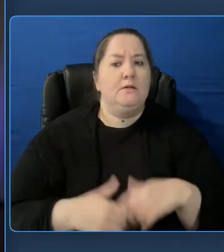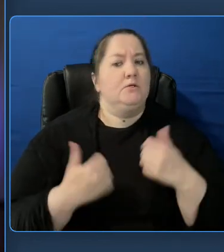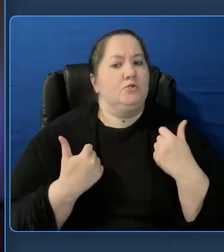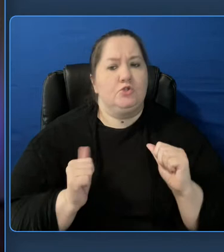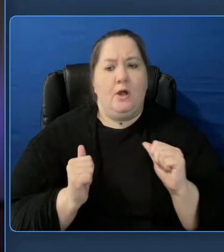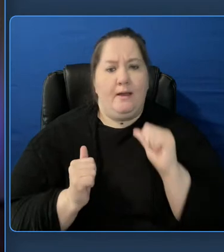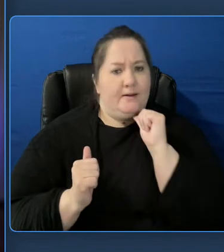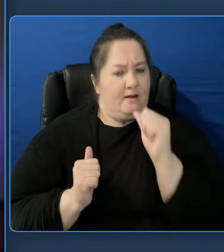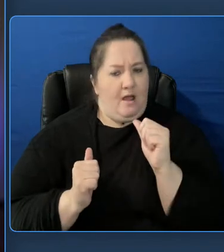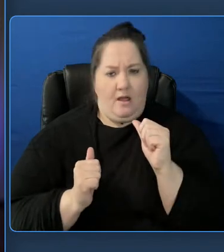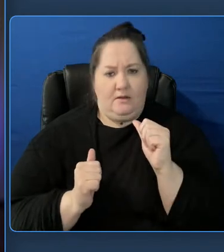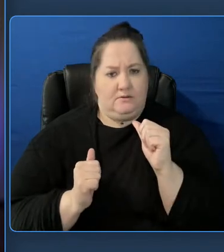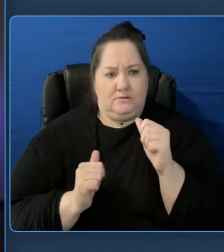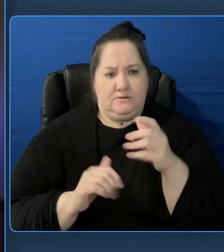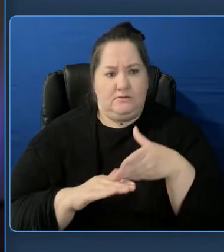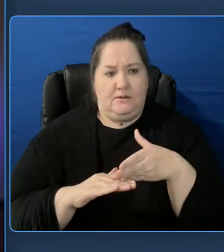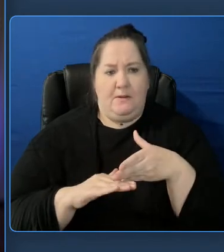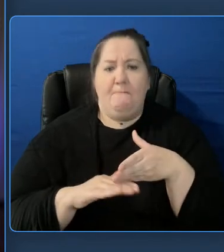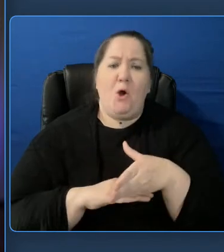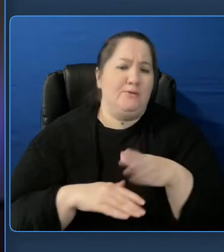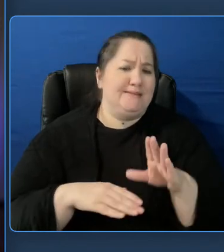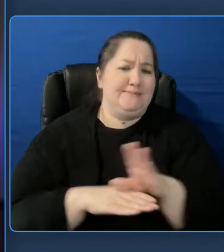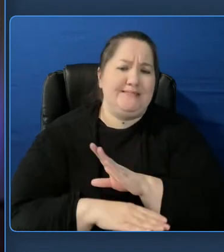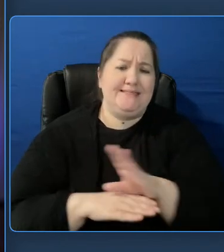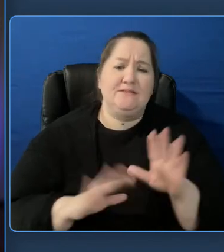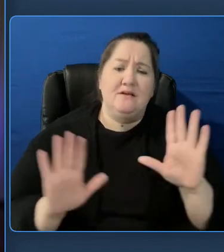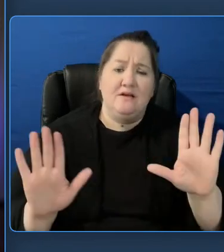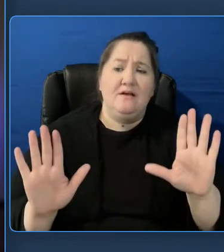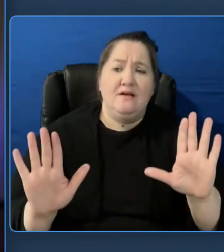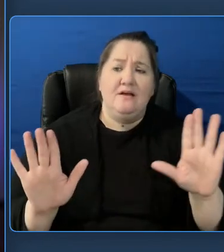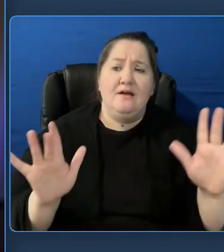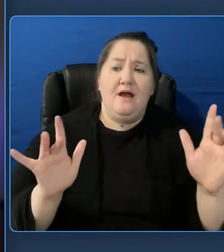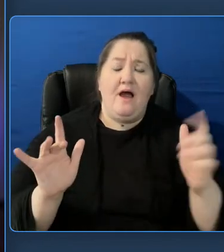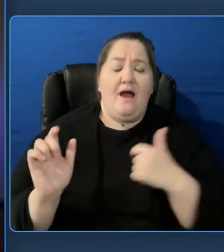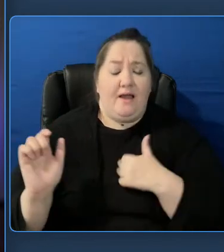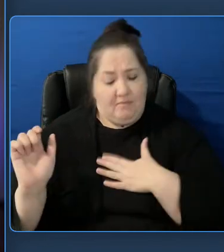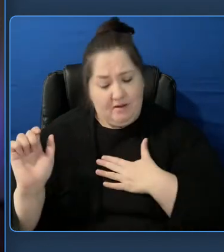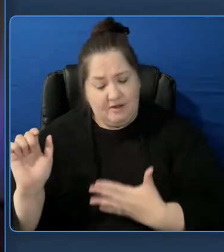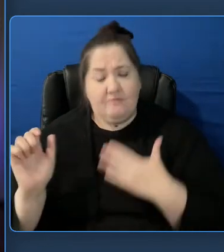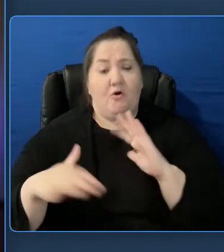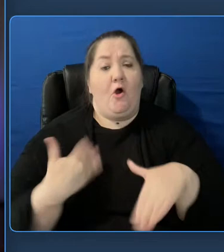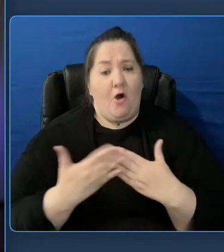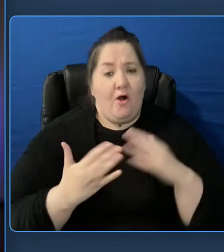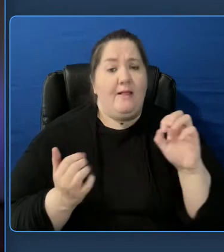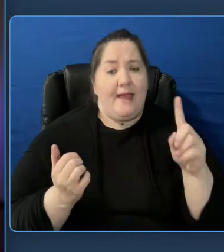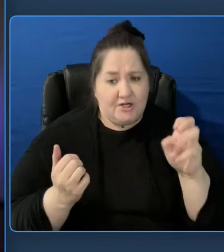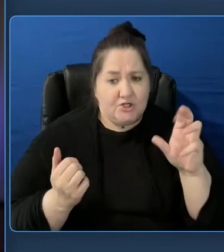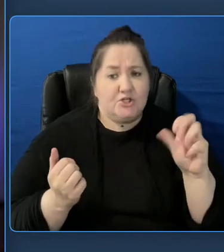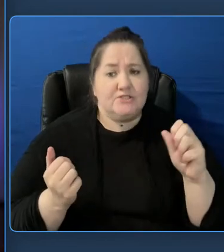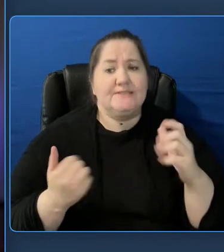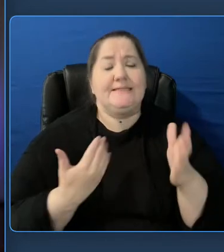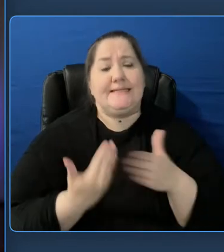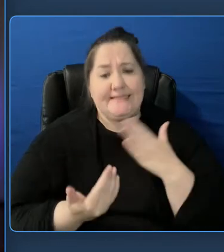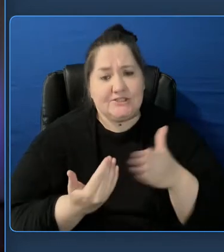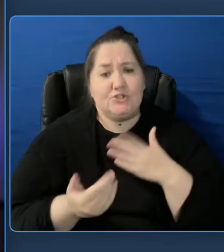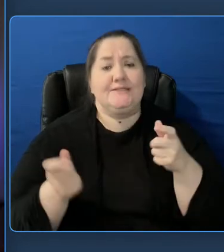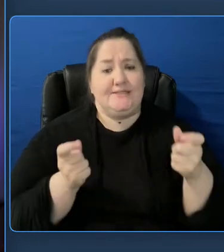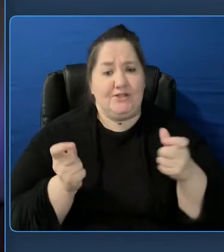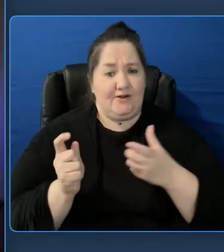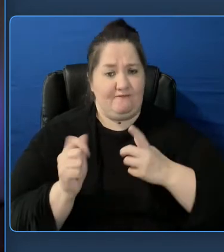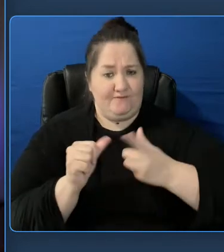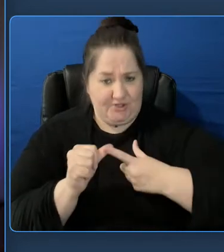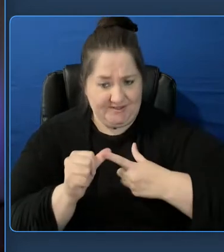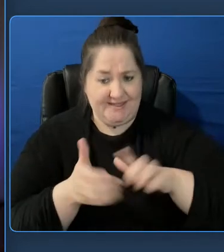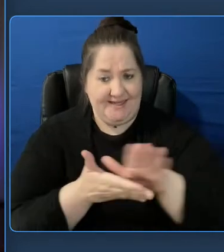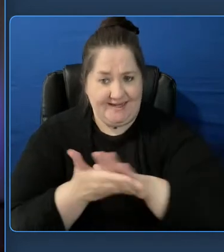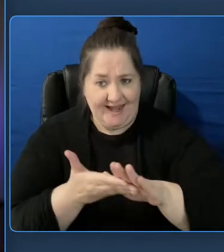in the post business. Speaking on behalf of all post-production editors, it's so much easier if you deal with it up front